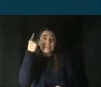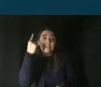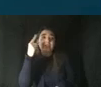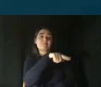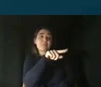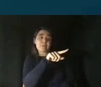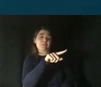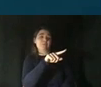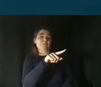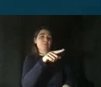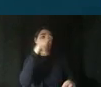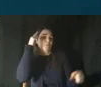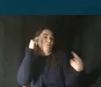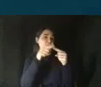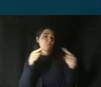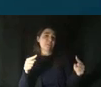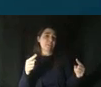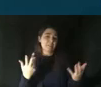way. Again,